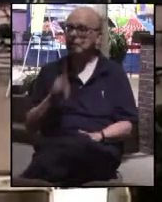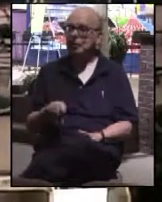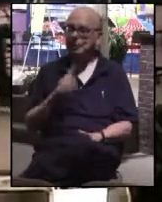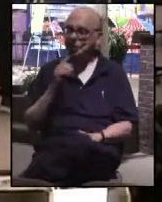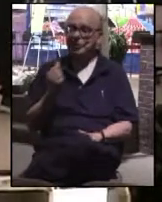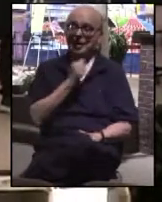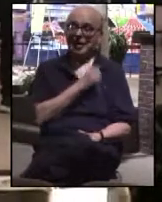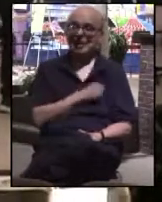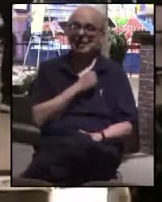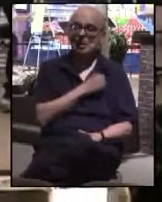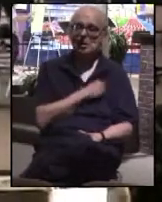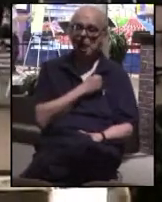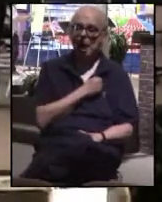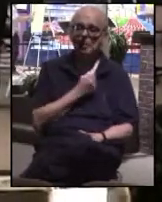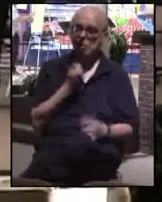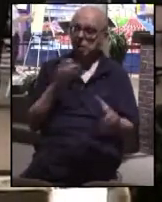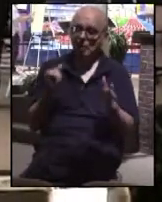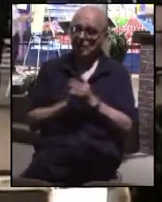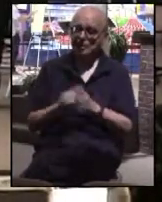Don't want to do it.